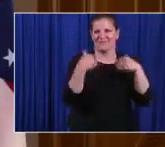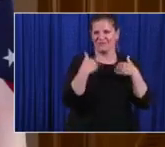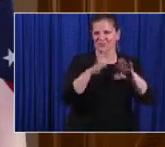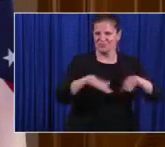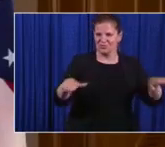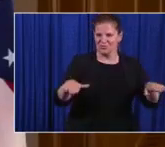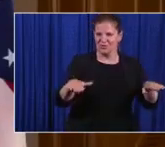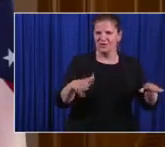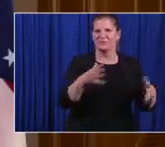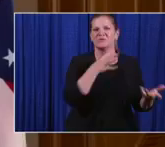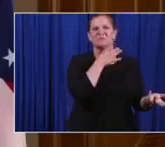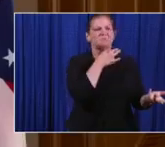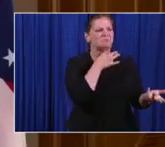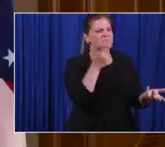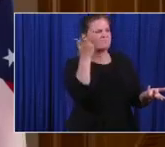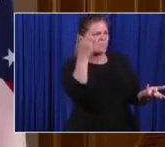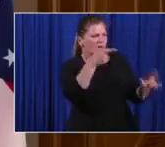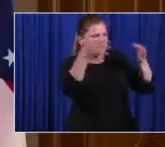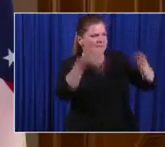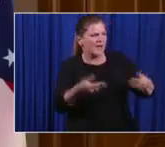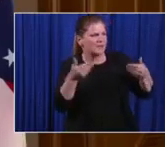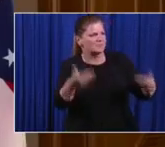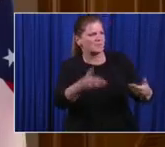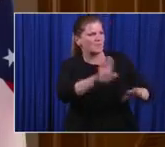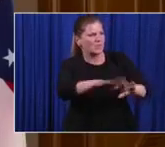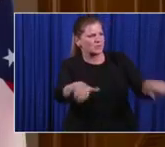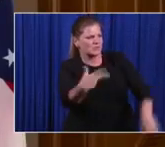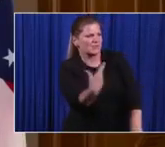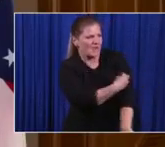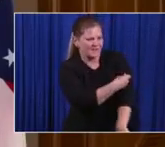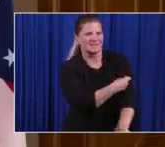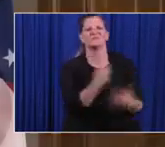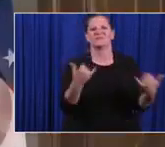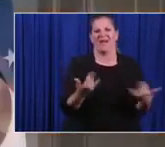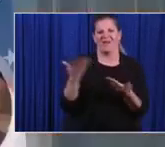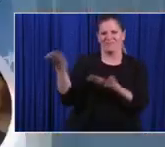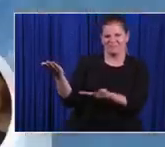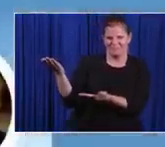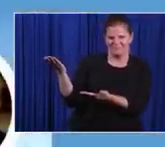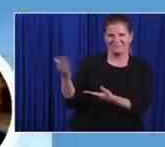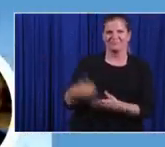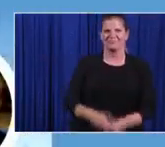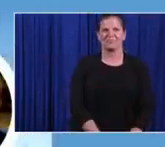why their children got vaccinated. So let's listen to what they have to say.